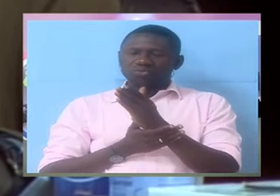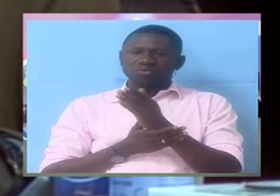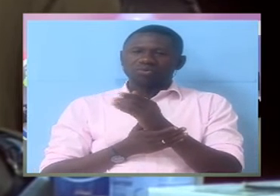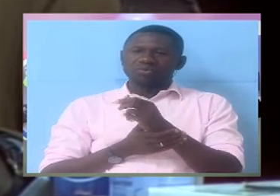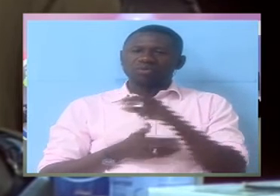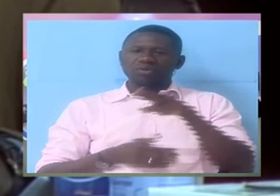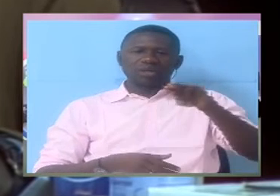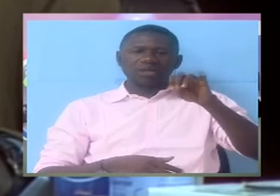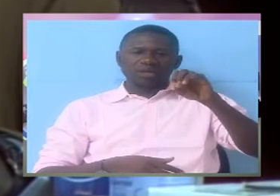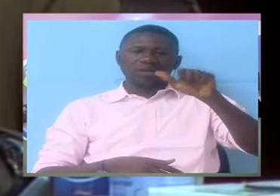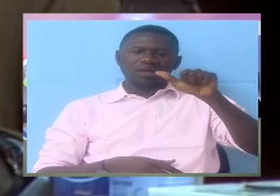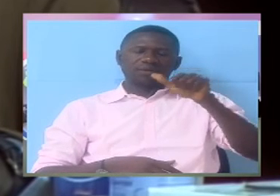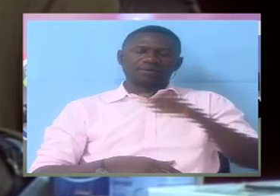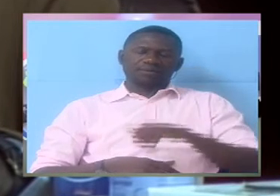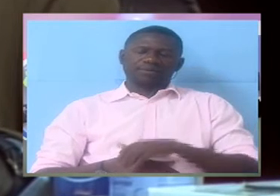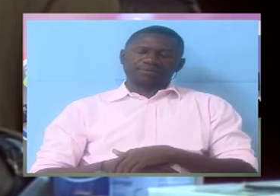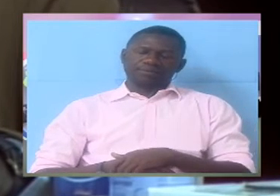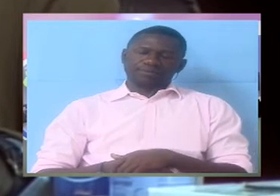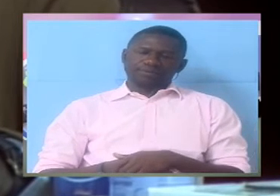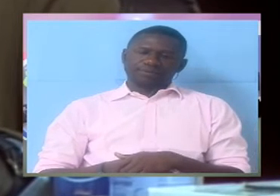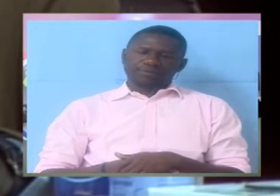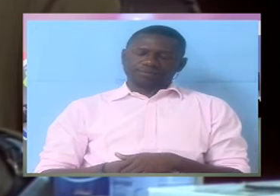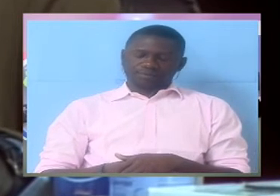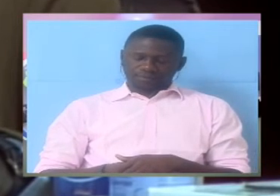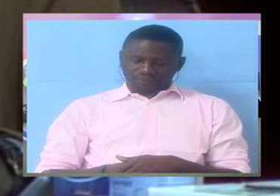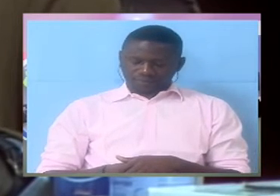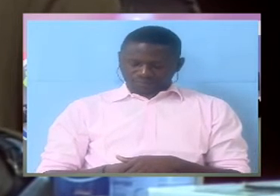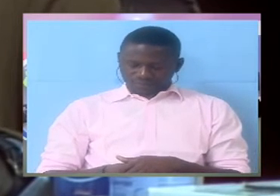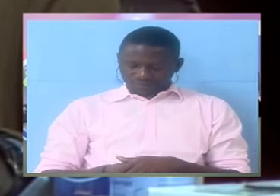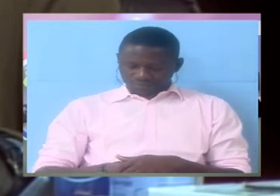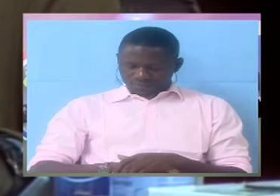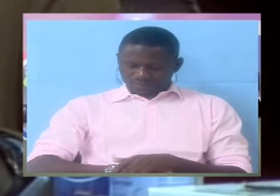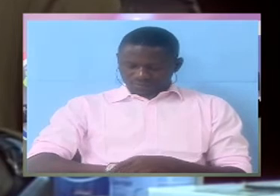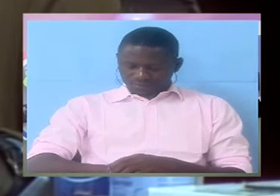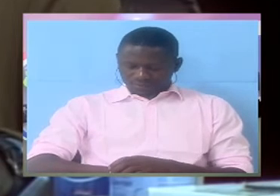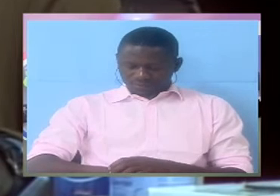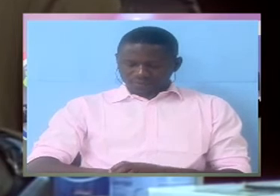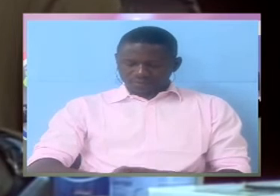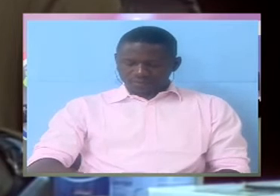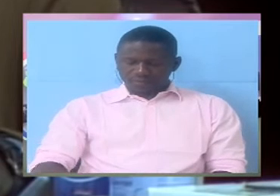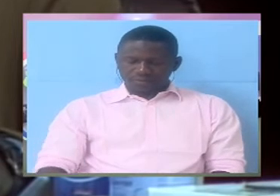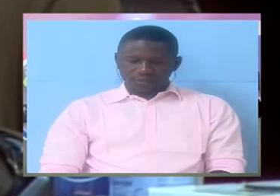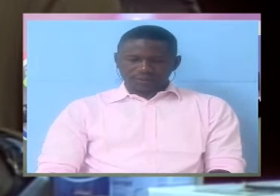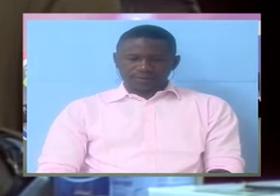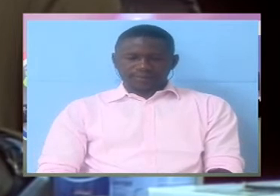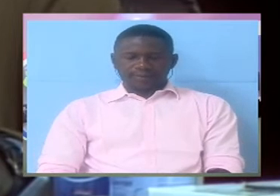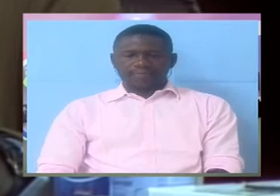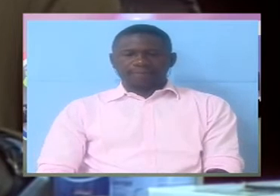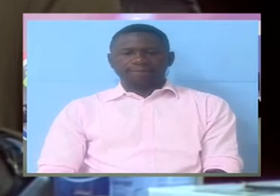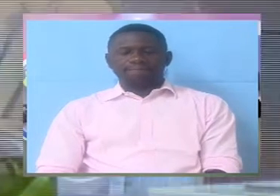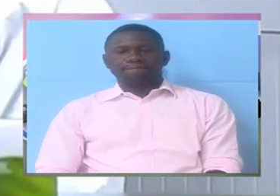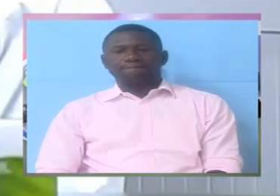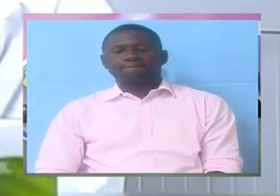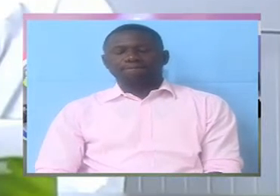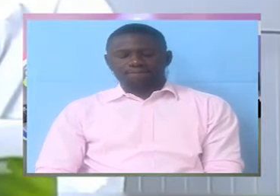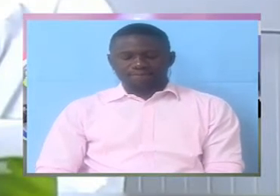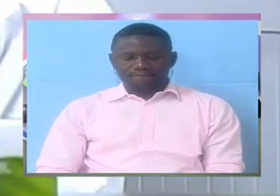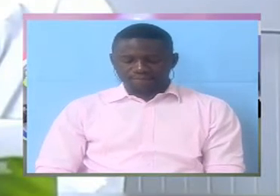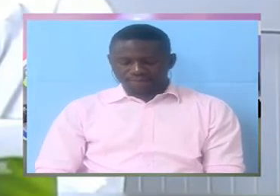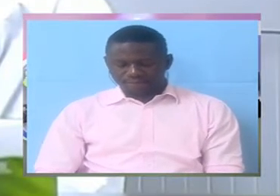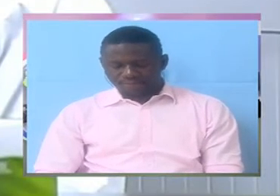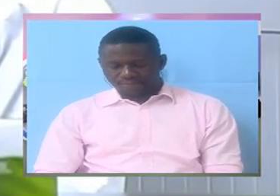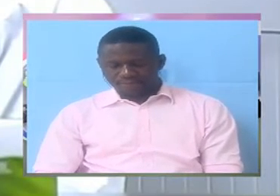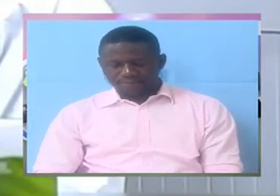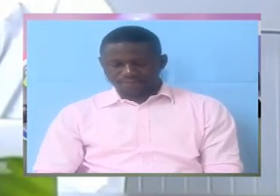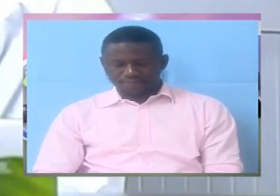service. Selo yekuma fojan koma doman dindrong ni wonata ke kulori mutu woto